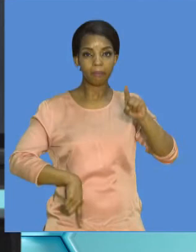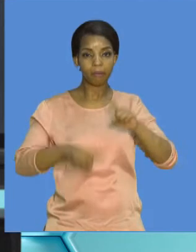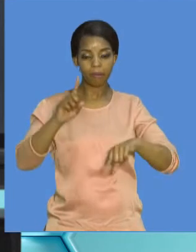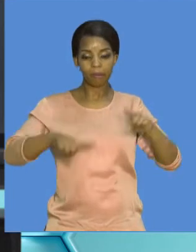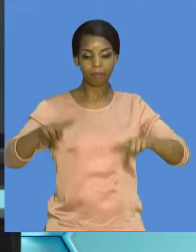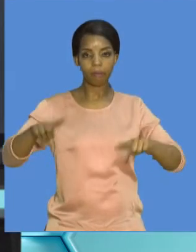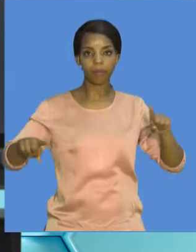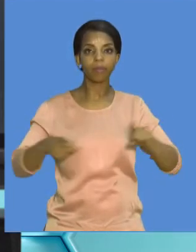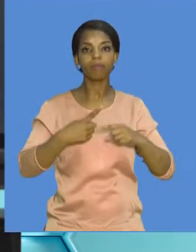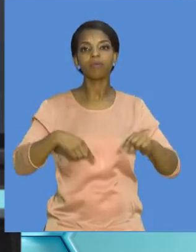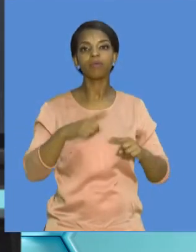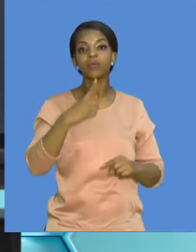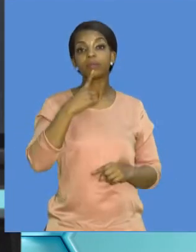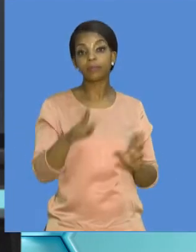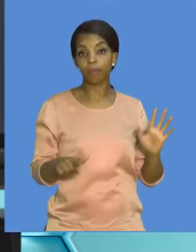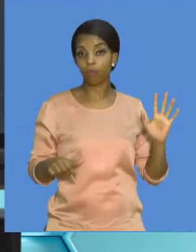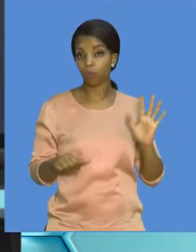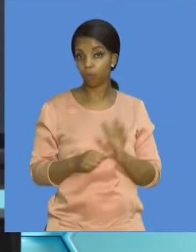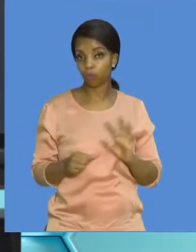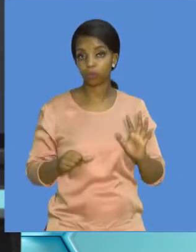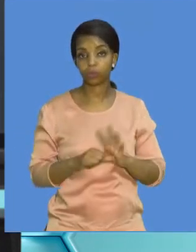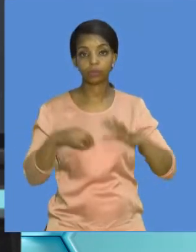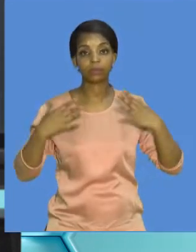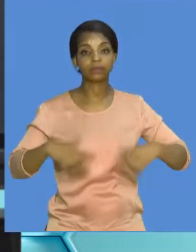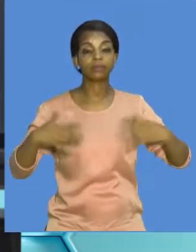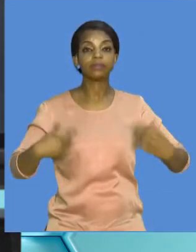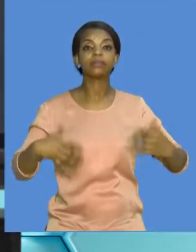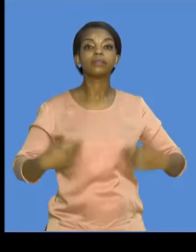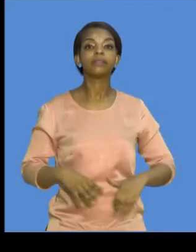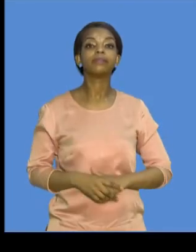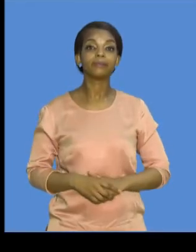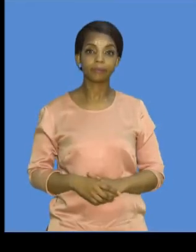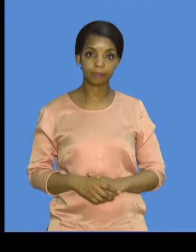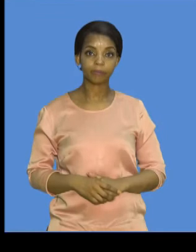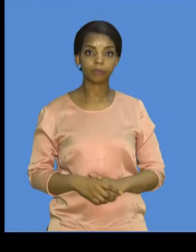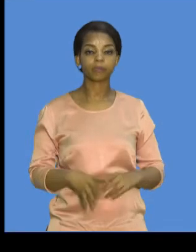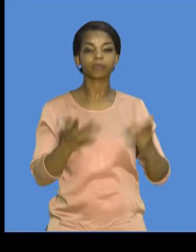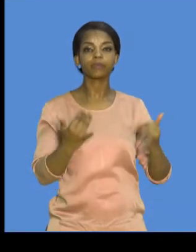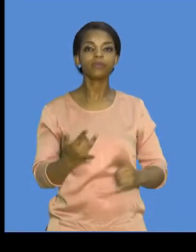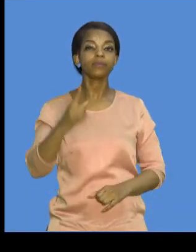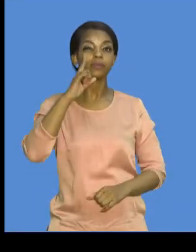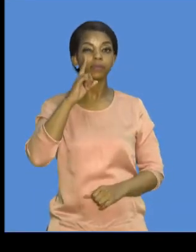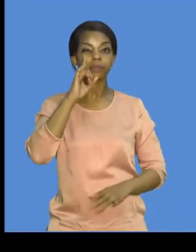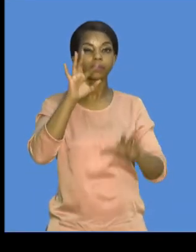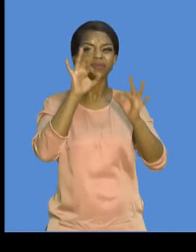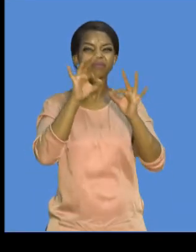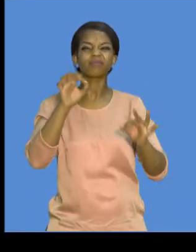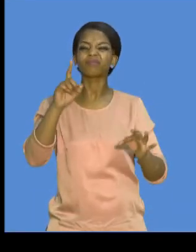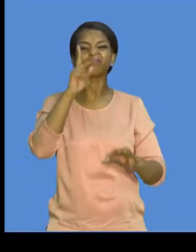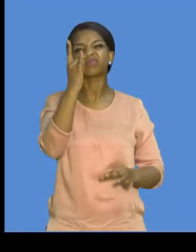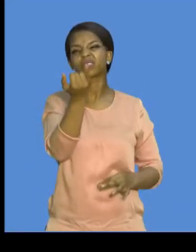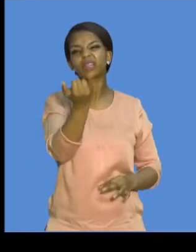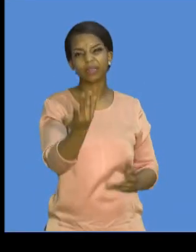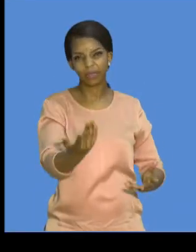of a very important factor here. But let's just plot this on a graph and see exactly how does it look. On